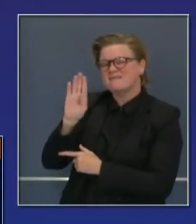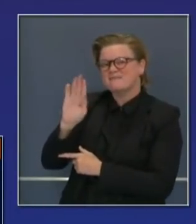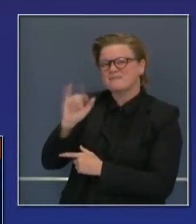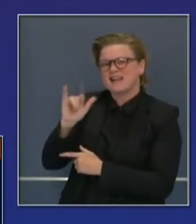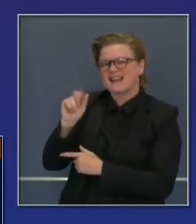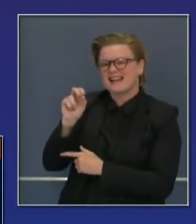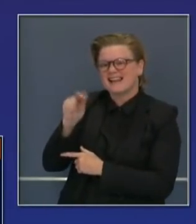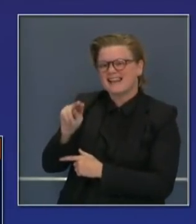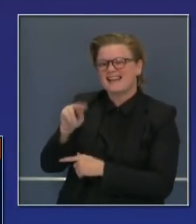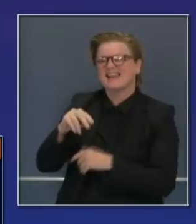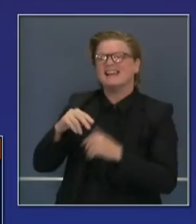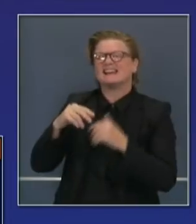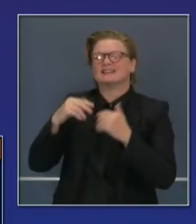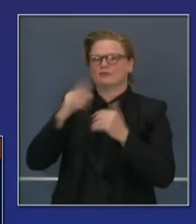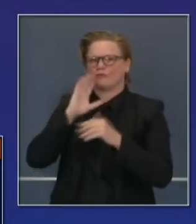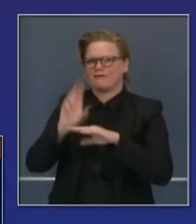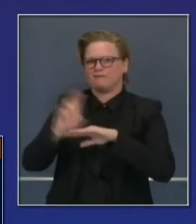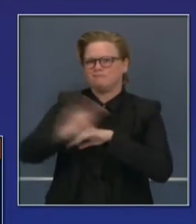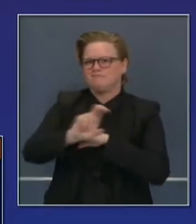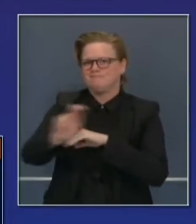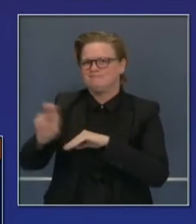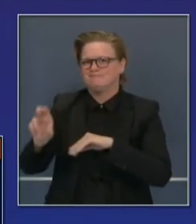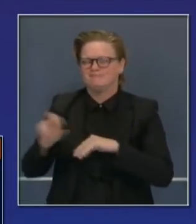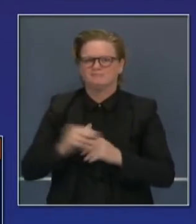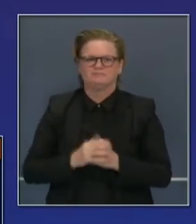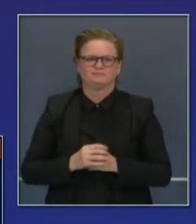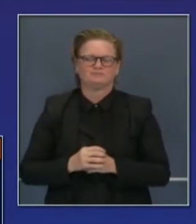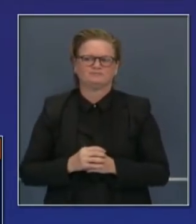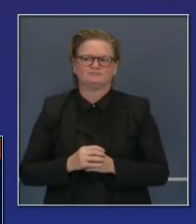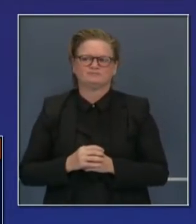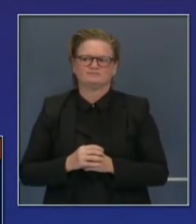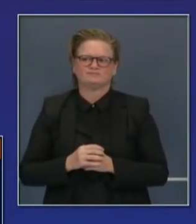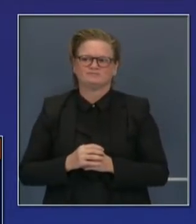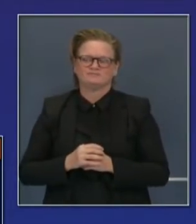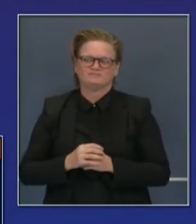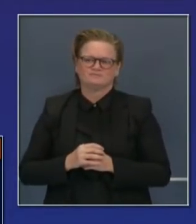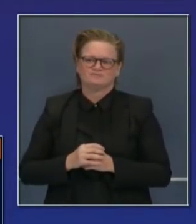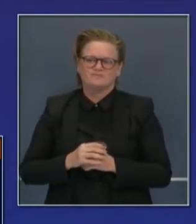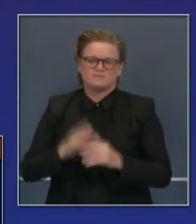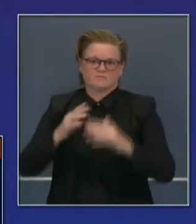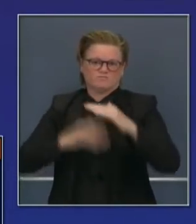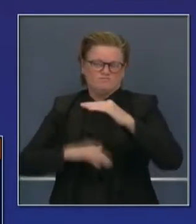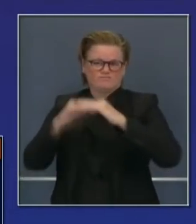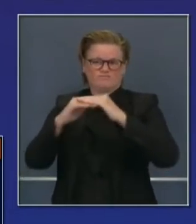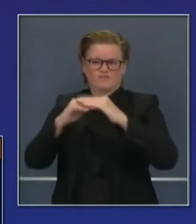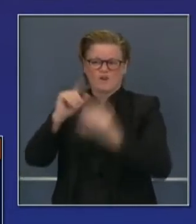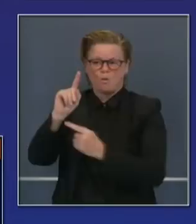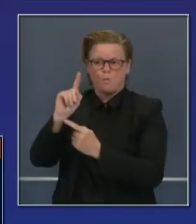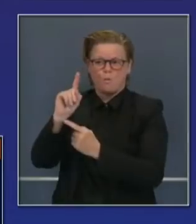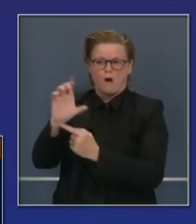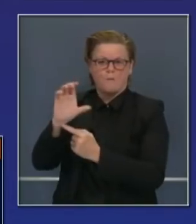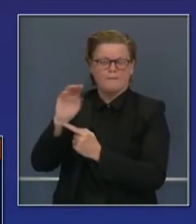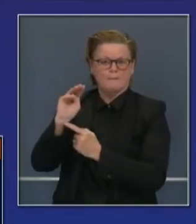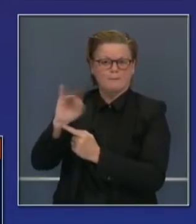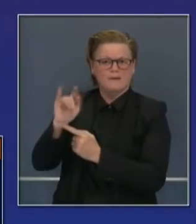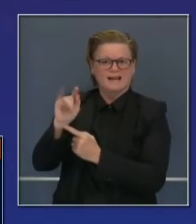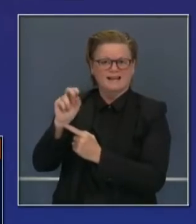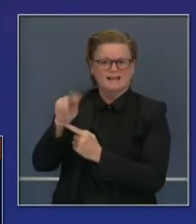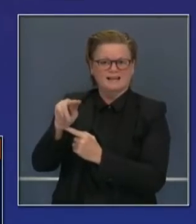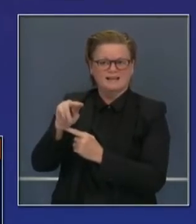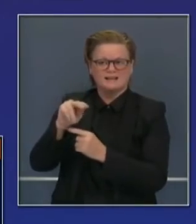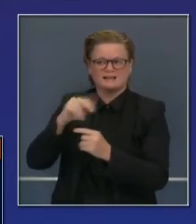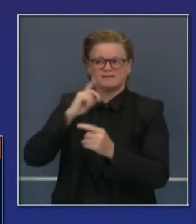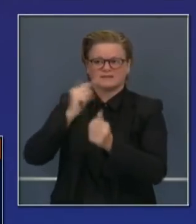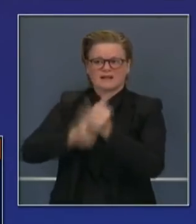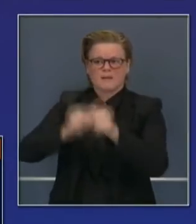per qualified employee tax credit, and up to $100,000 for each business employer. So please, if you're a